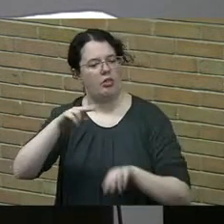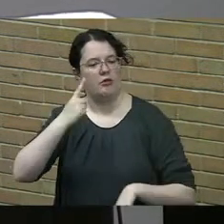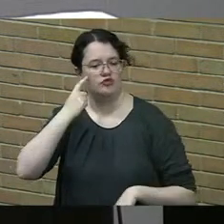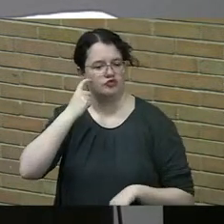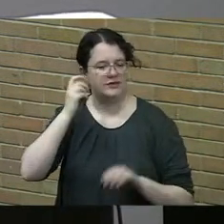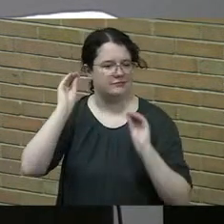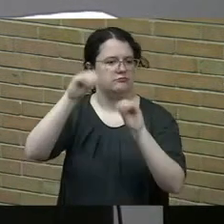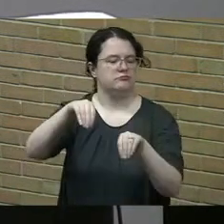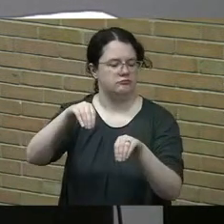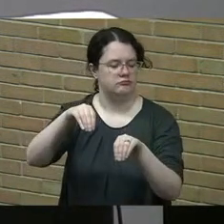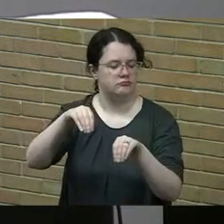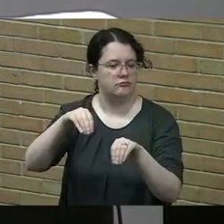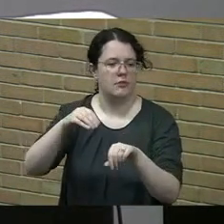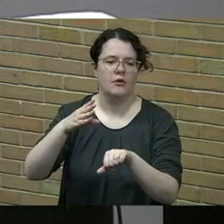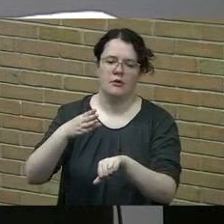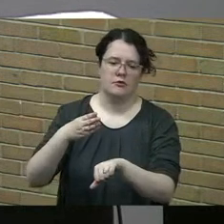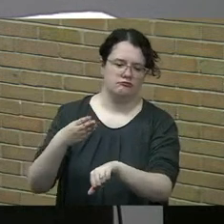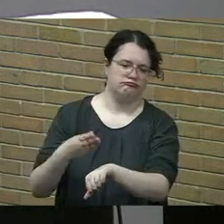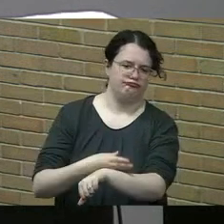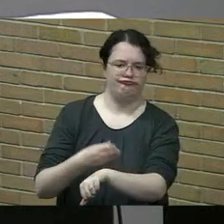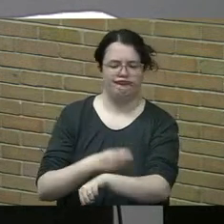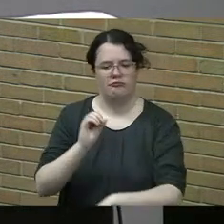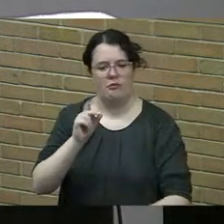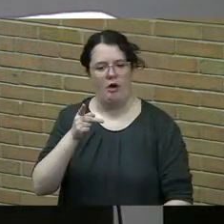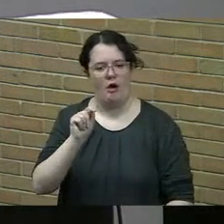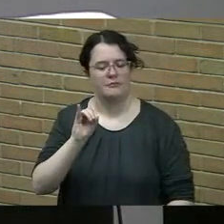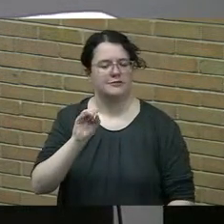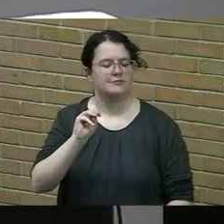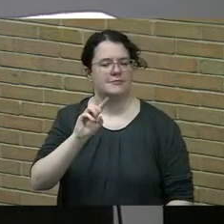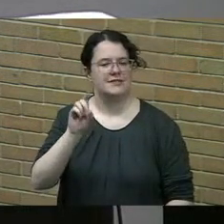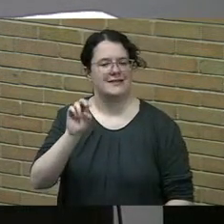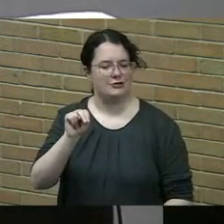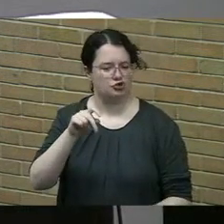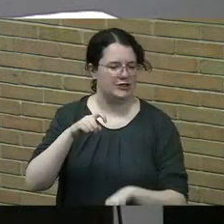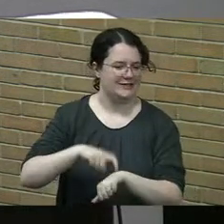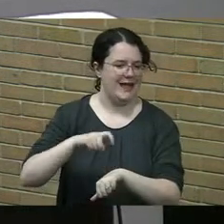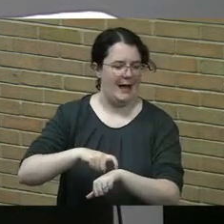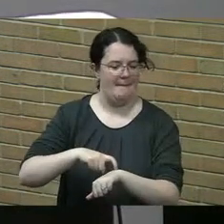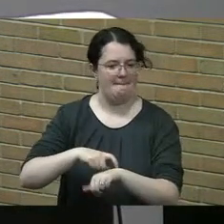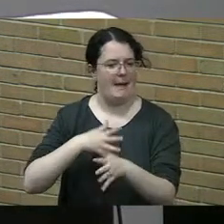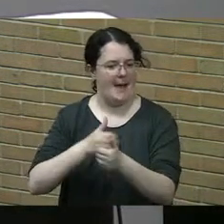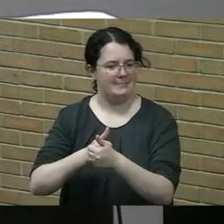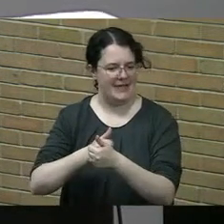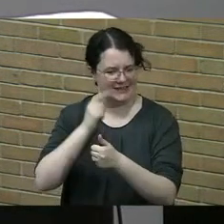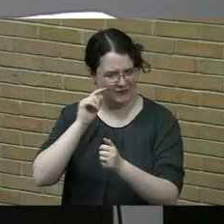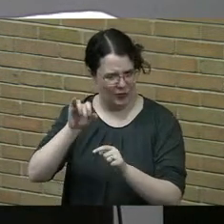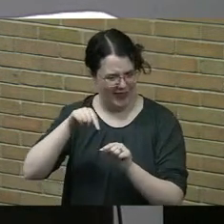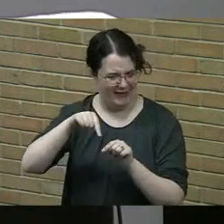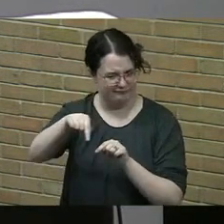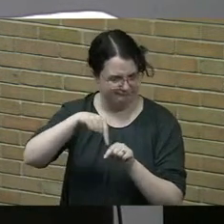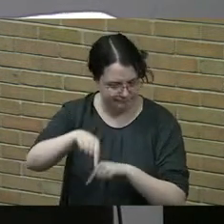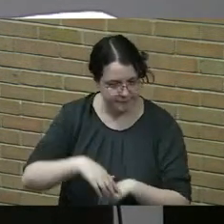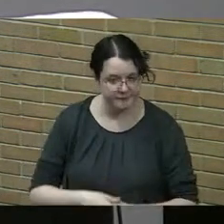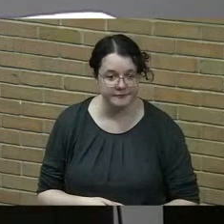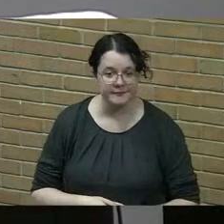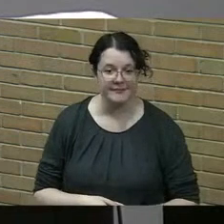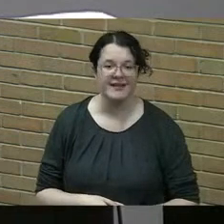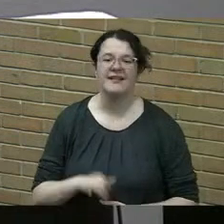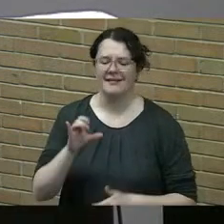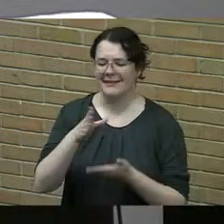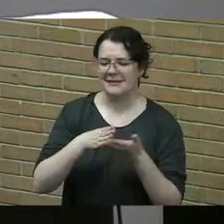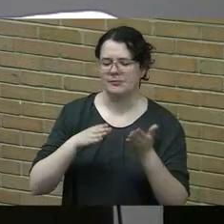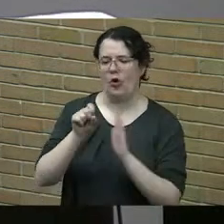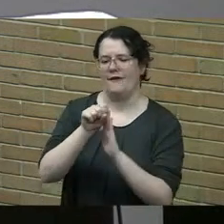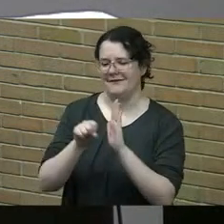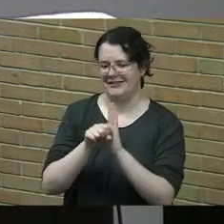implemented optimization and timing updates along that corridor. And that is part of a statewide corridor